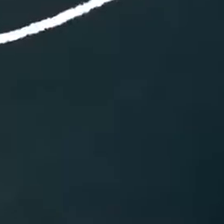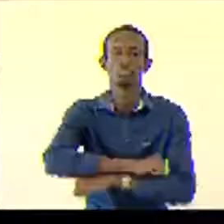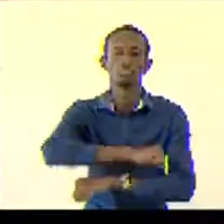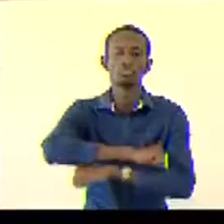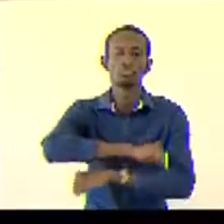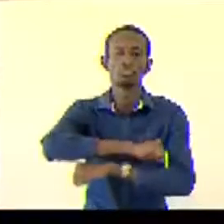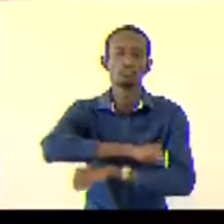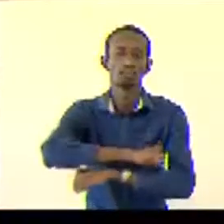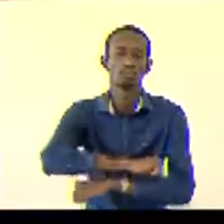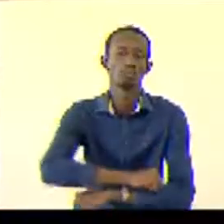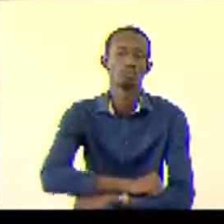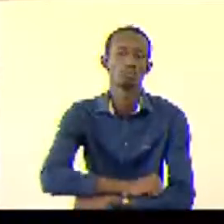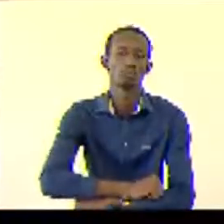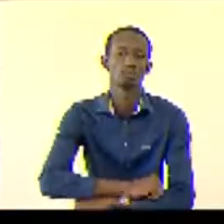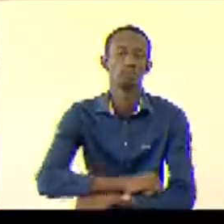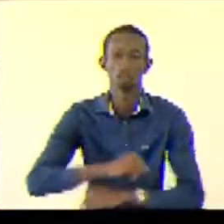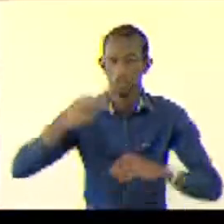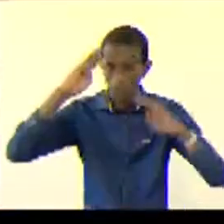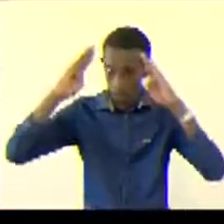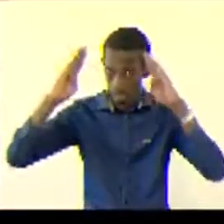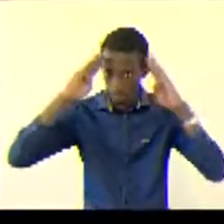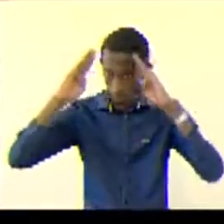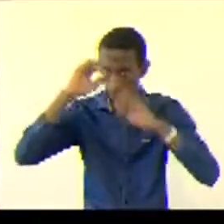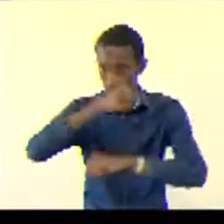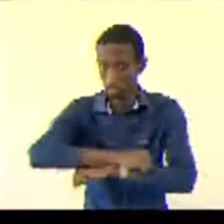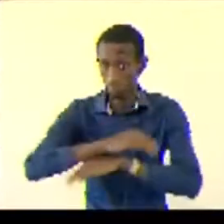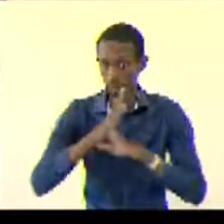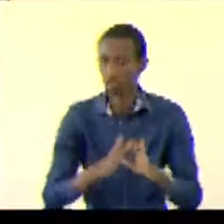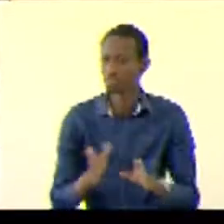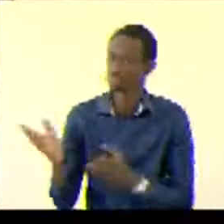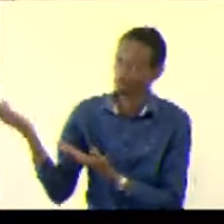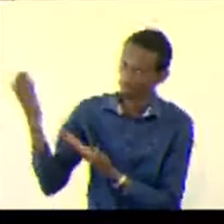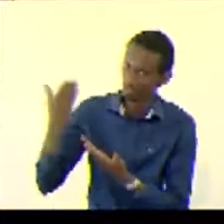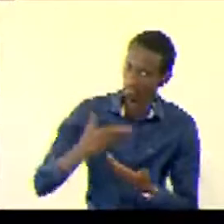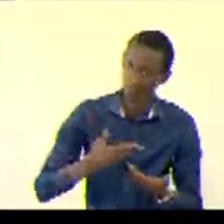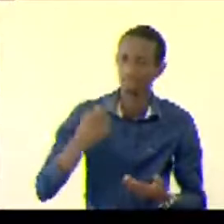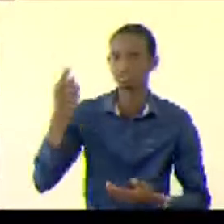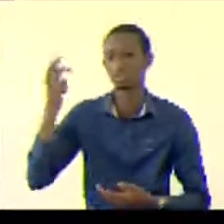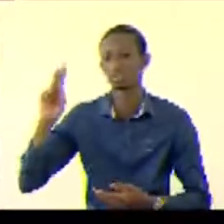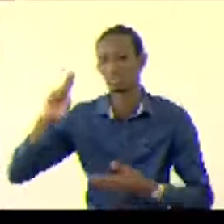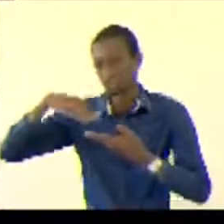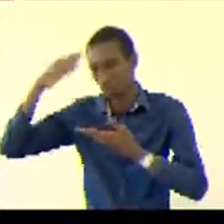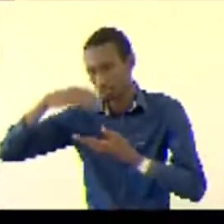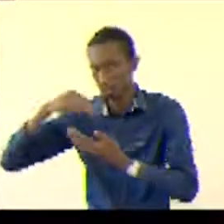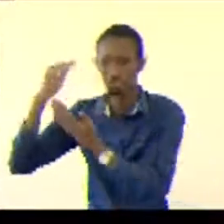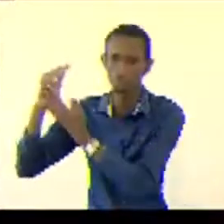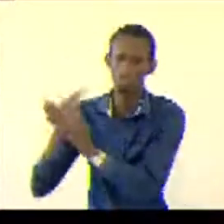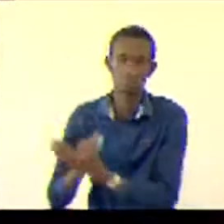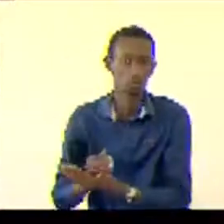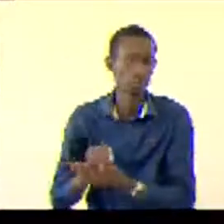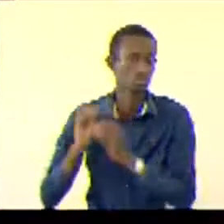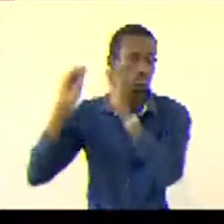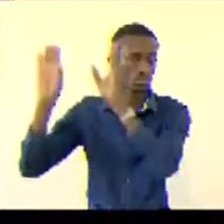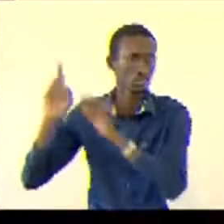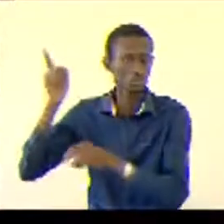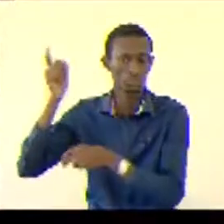Board. Hello, dear students. Welcome back to this TV learning series program. I'm Teacher Patrick once again,